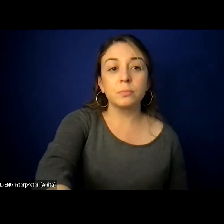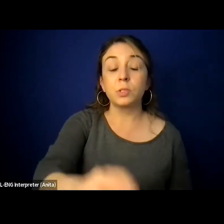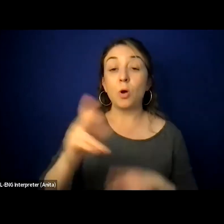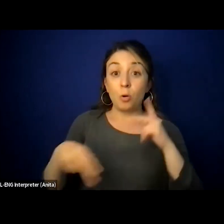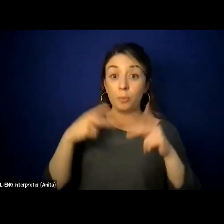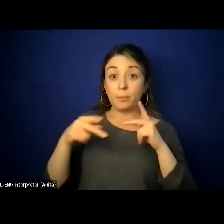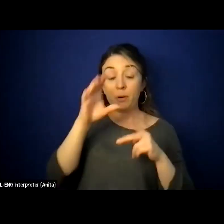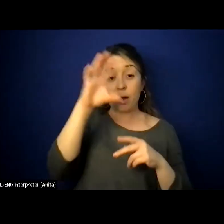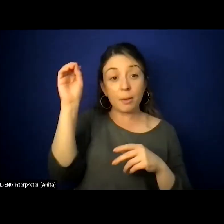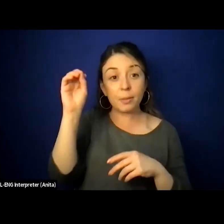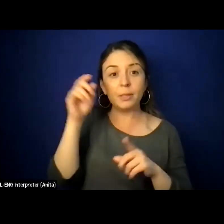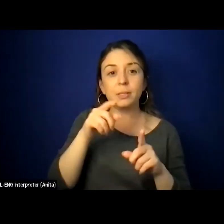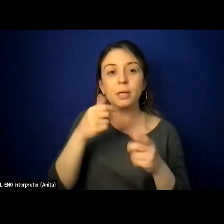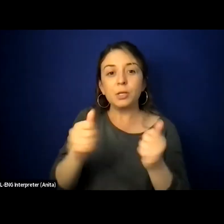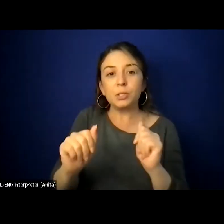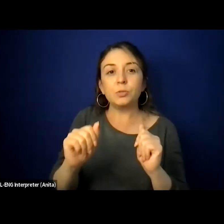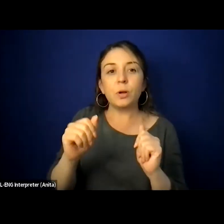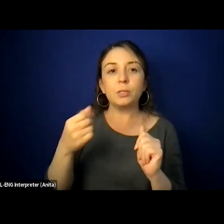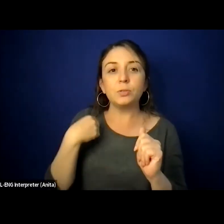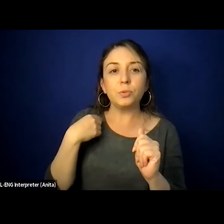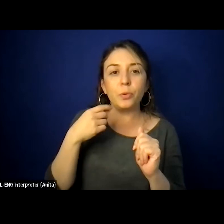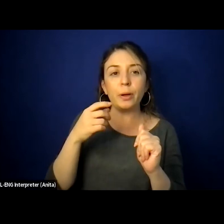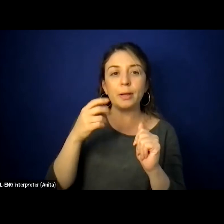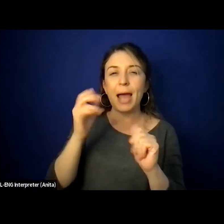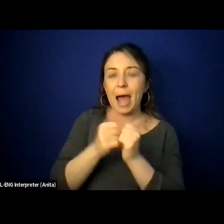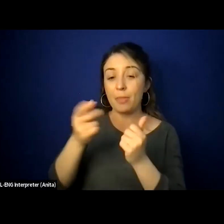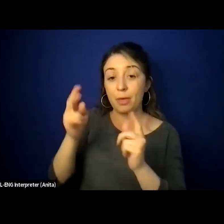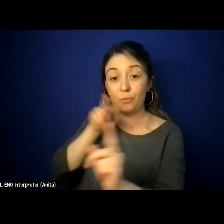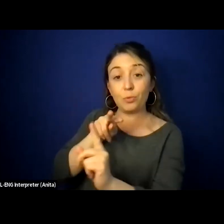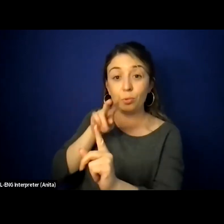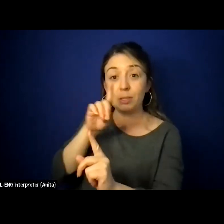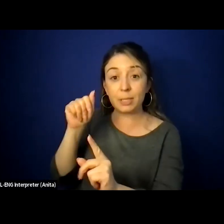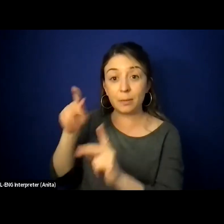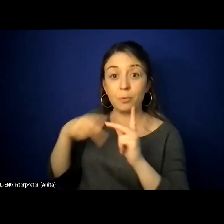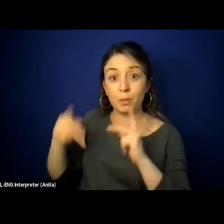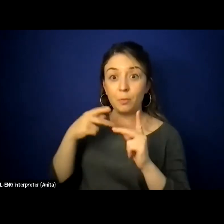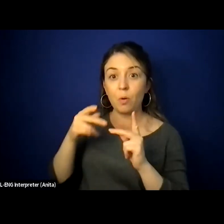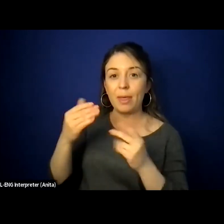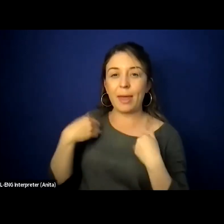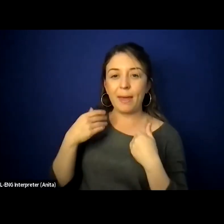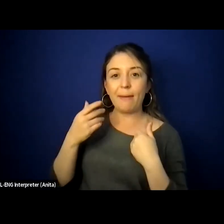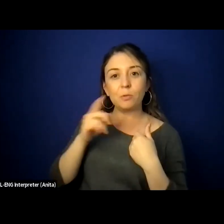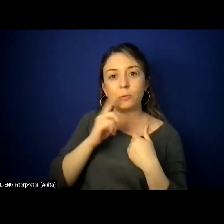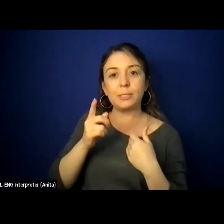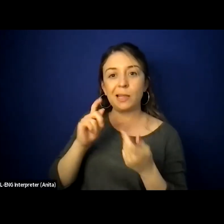idea and way of perceiving disabled people time and time again.